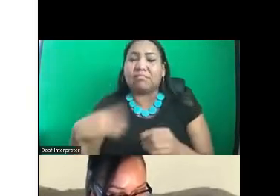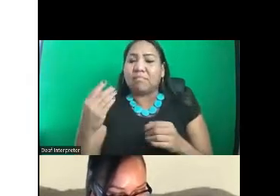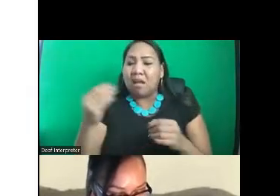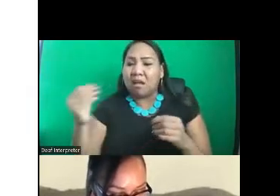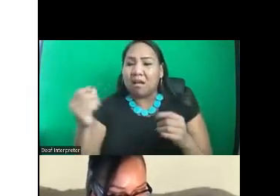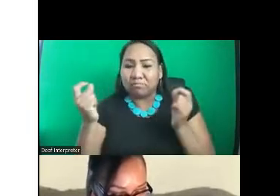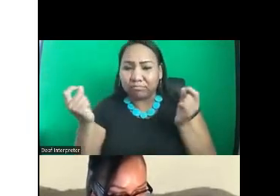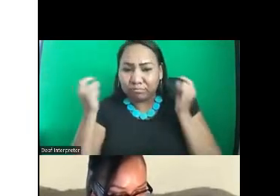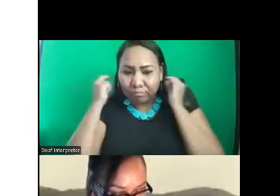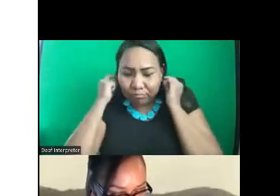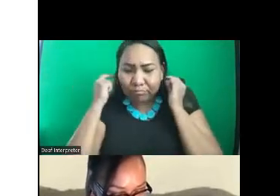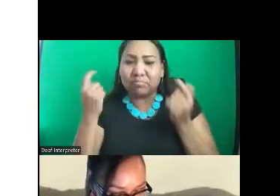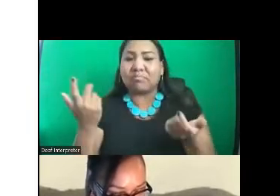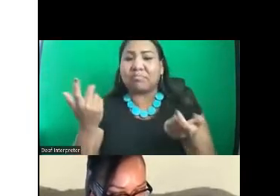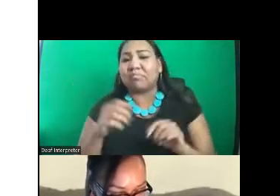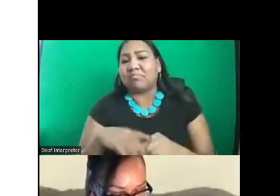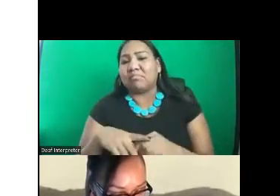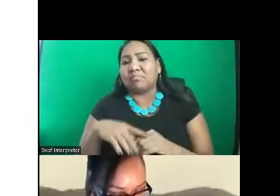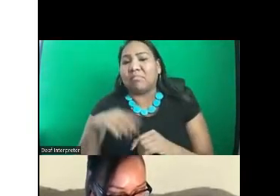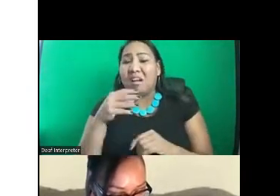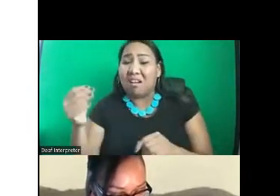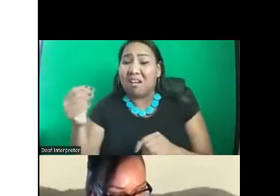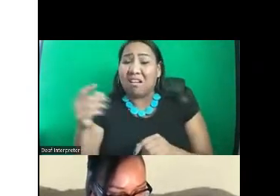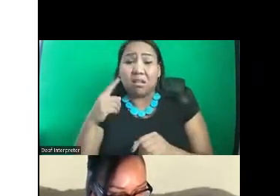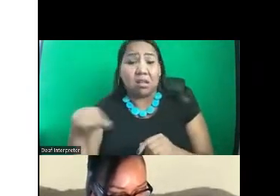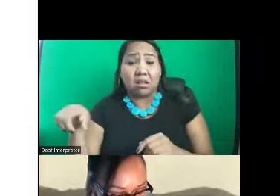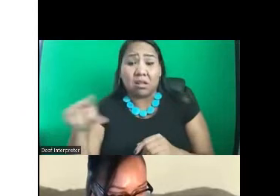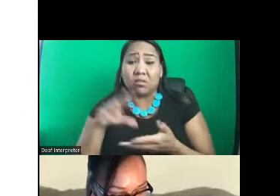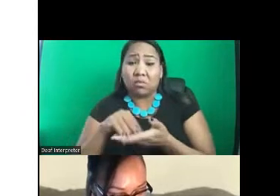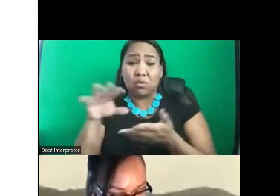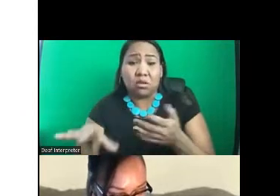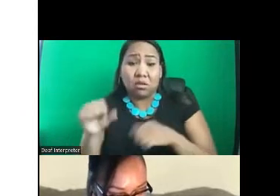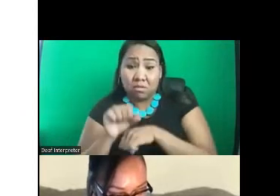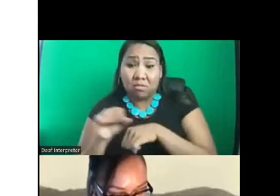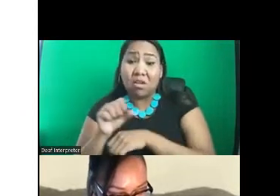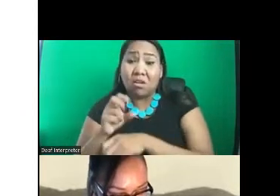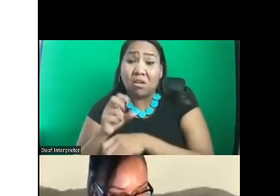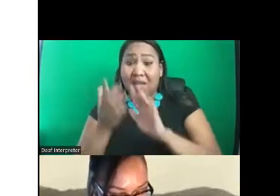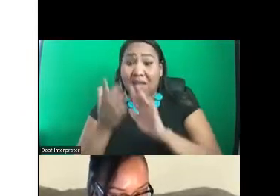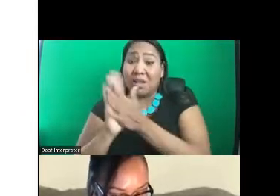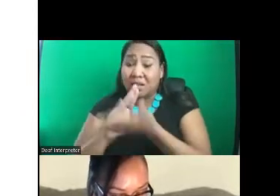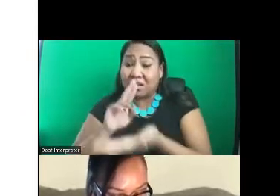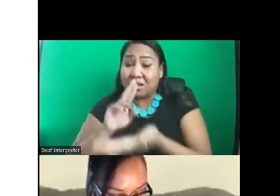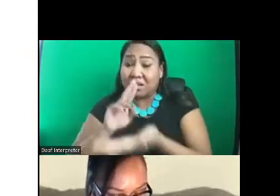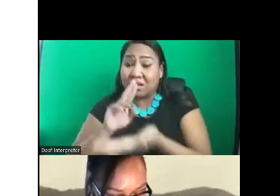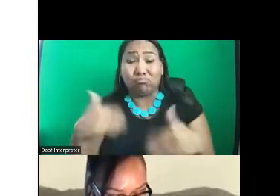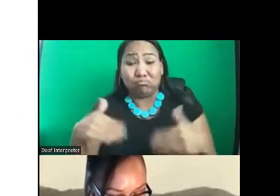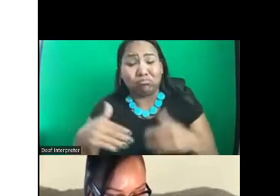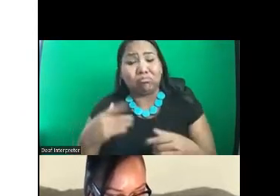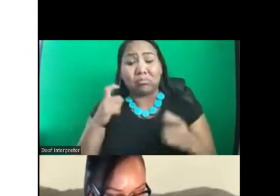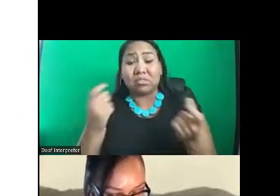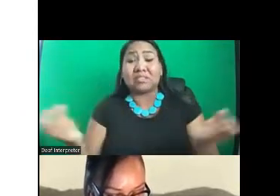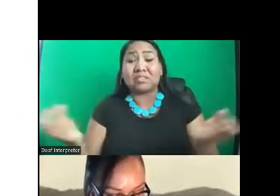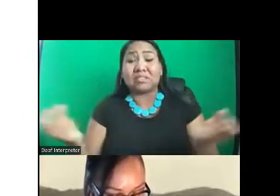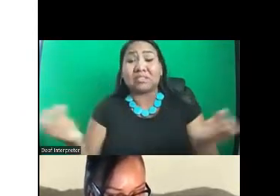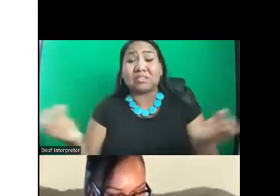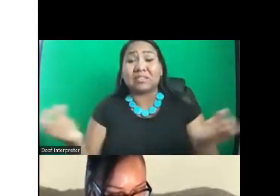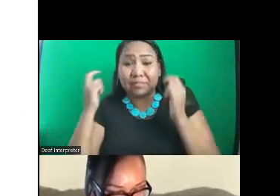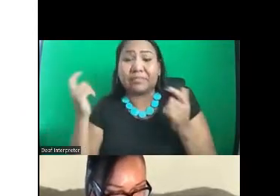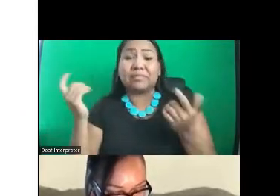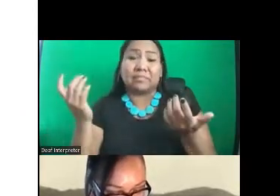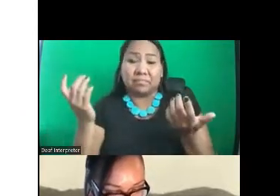to get to this point to become a student nurse. The stethoscope represents the Western way of